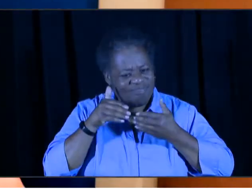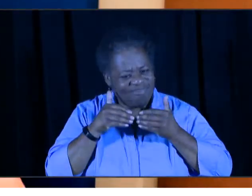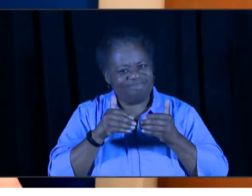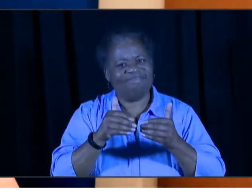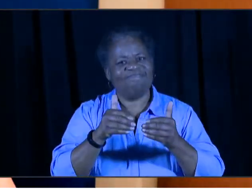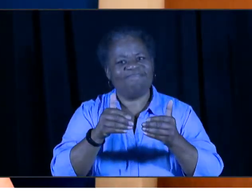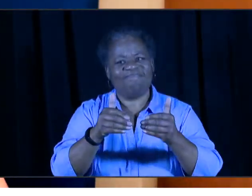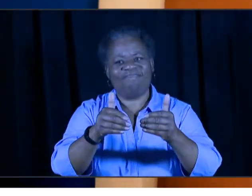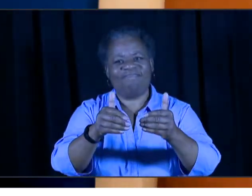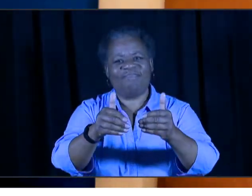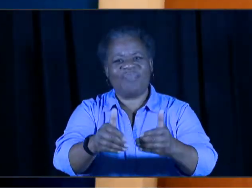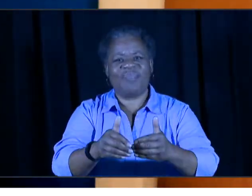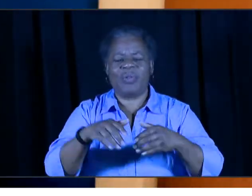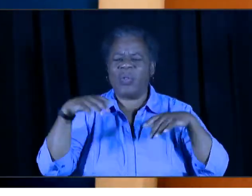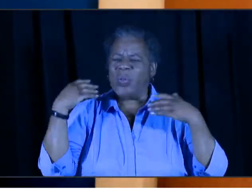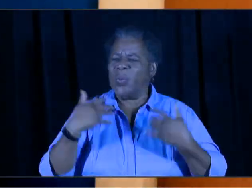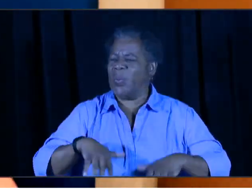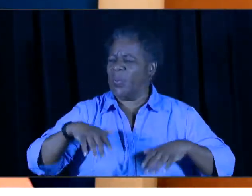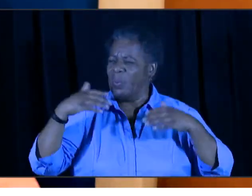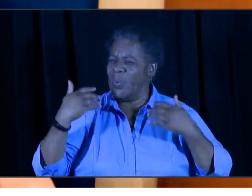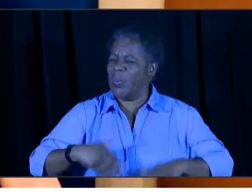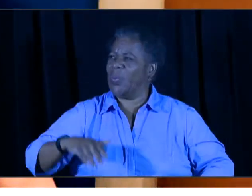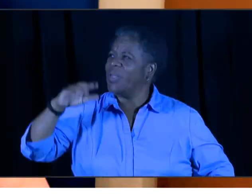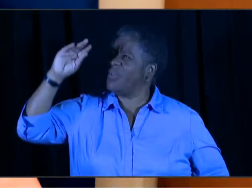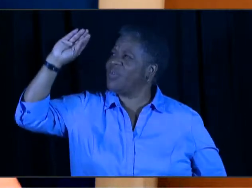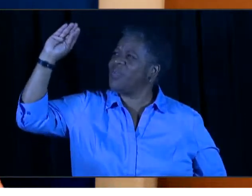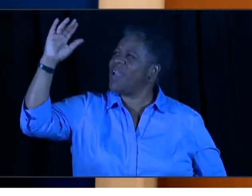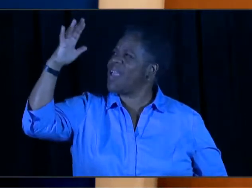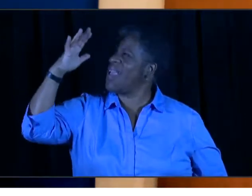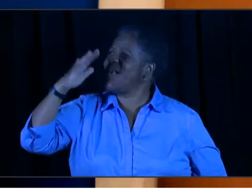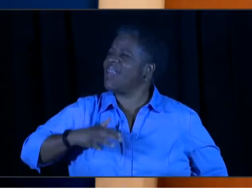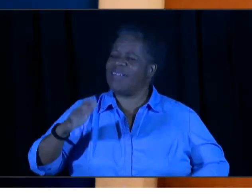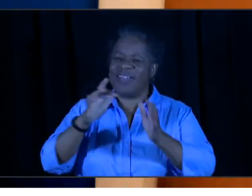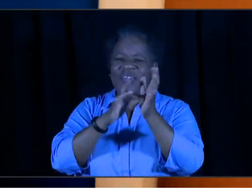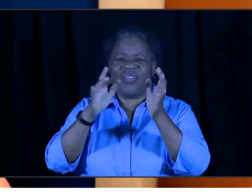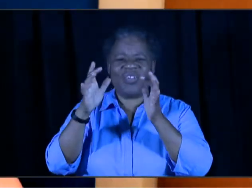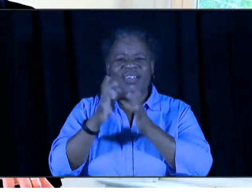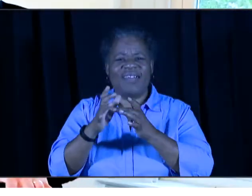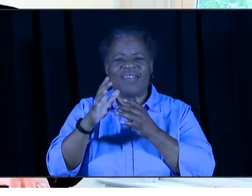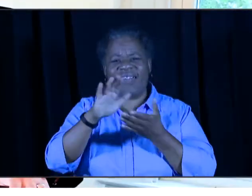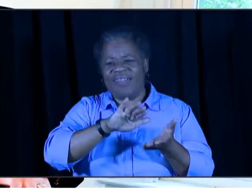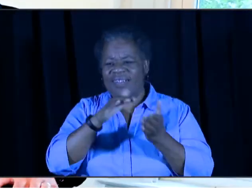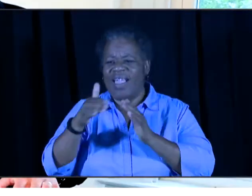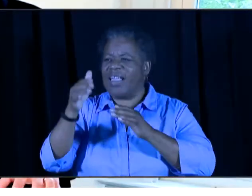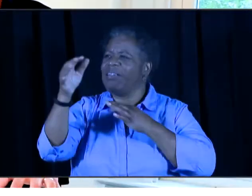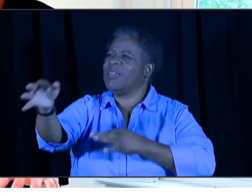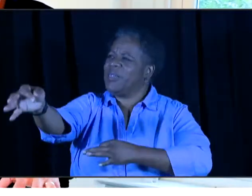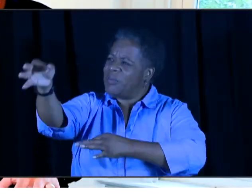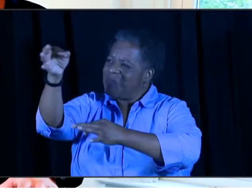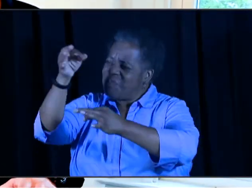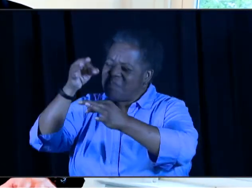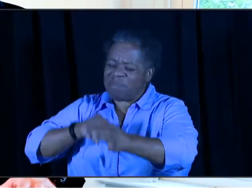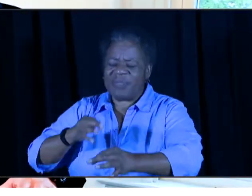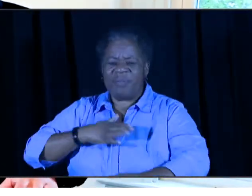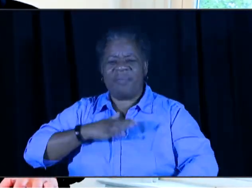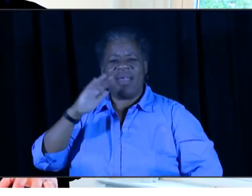The scandal of grace, you died in my place, and my soul